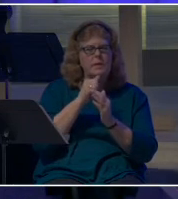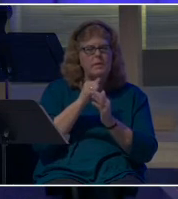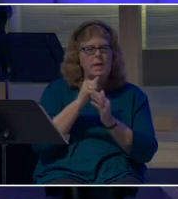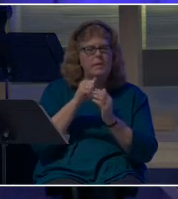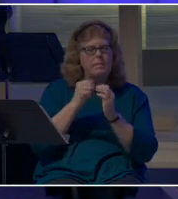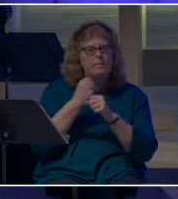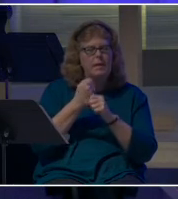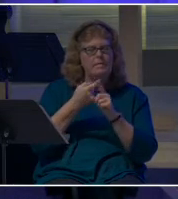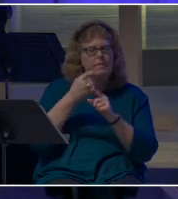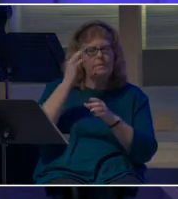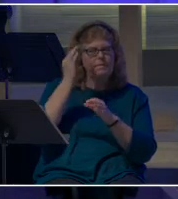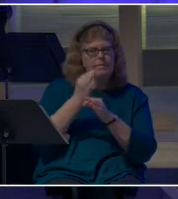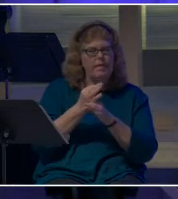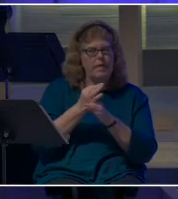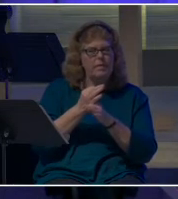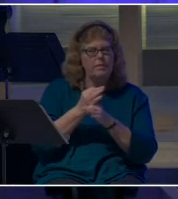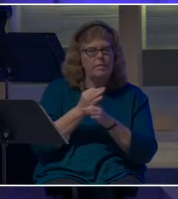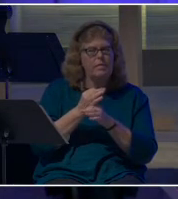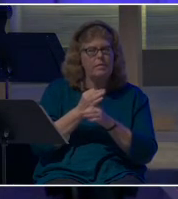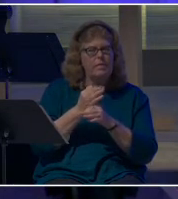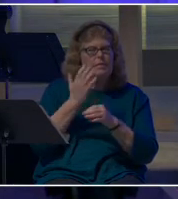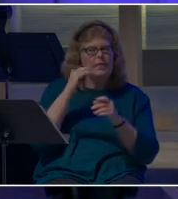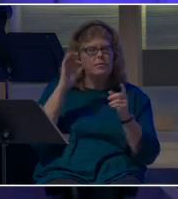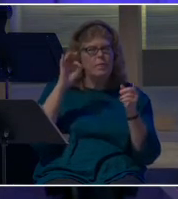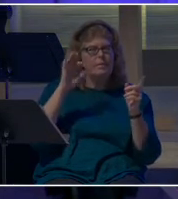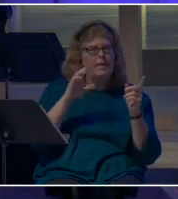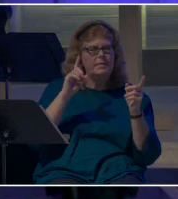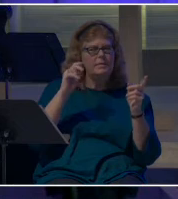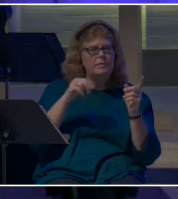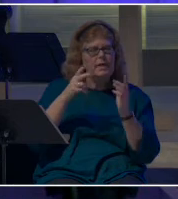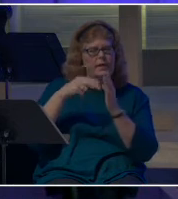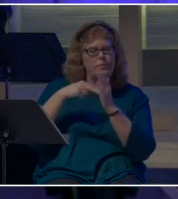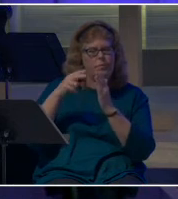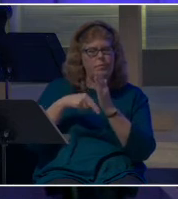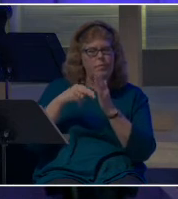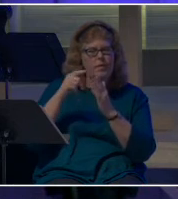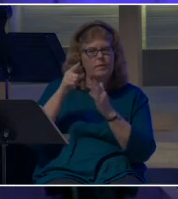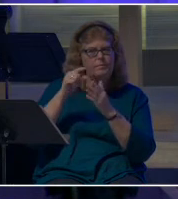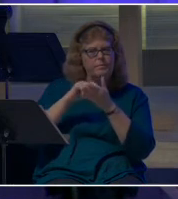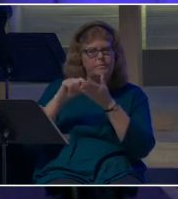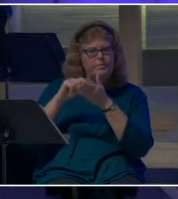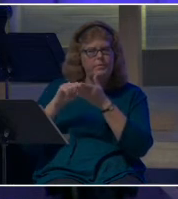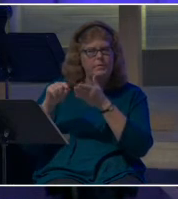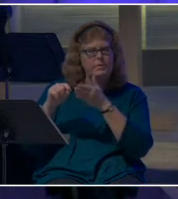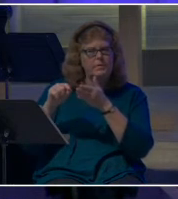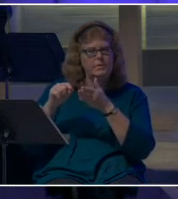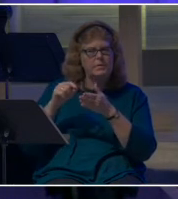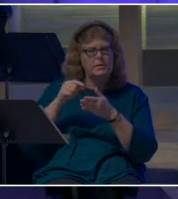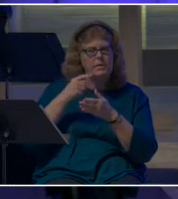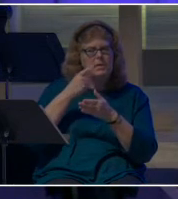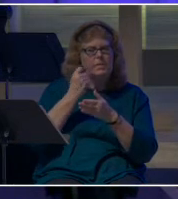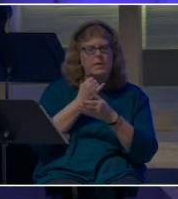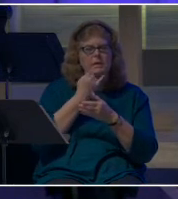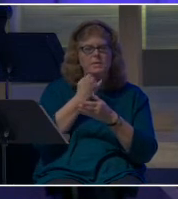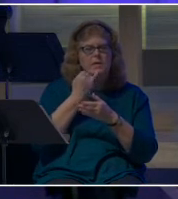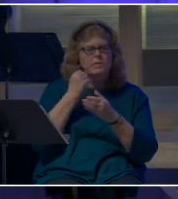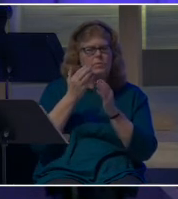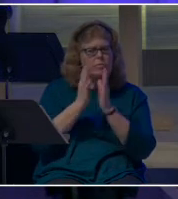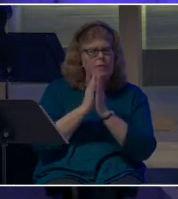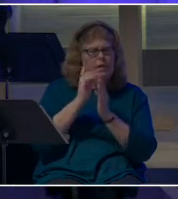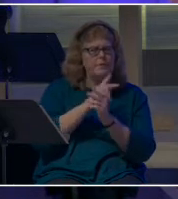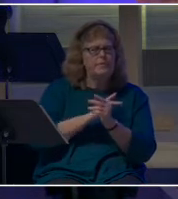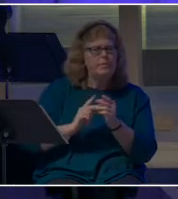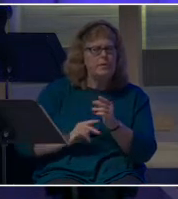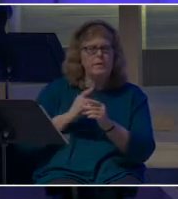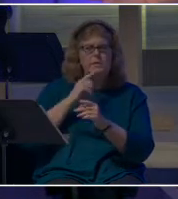faith, right? That's why I had Pastor Dan read that passage. Because Israel could have asked for a king and